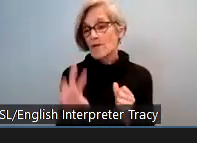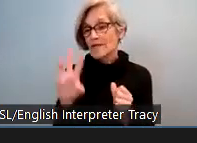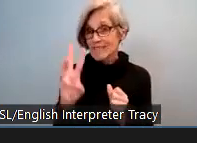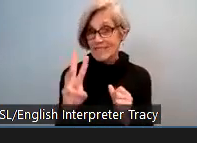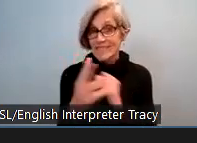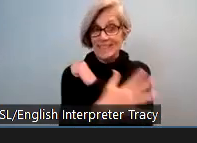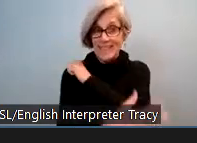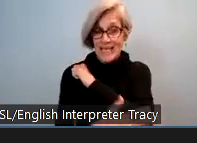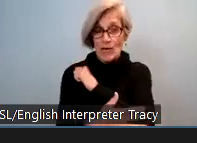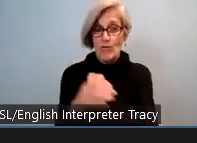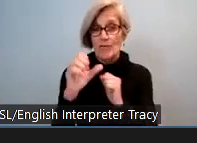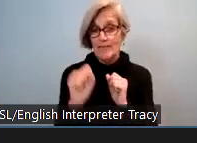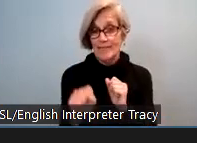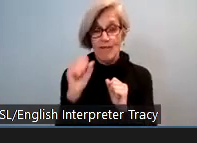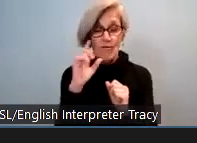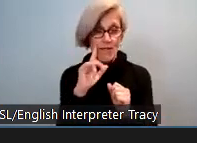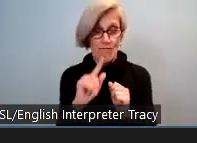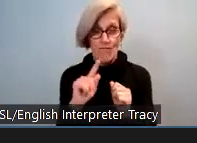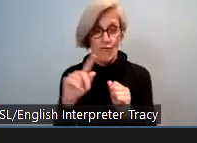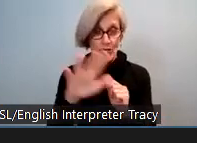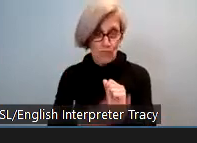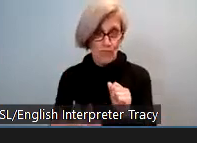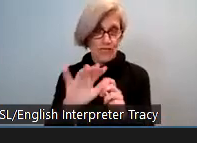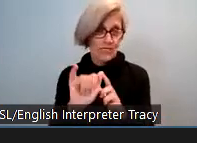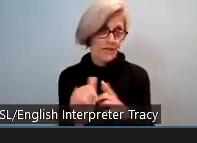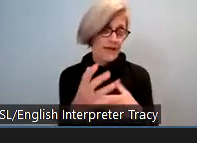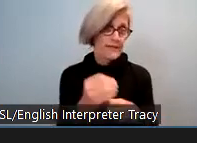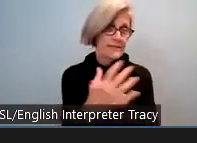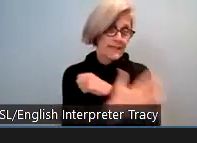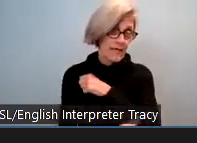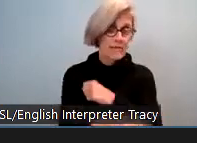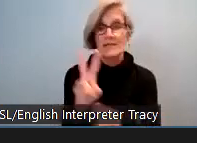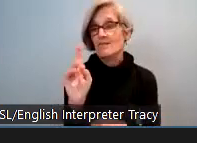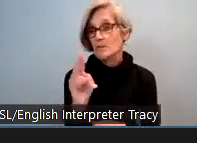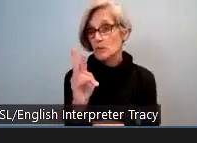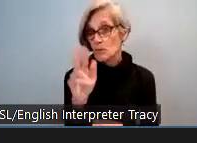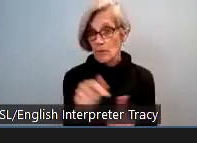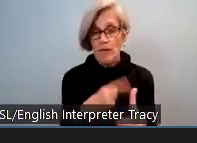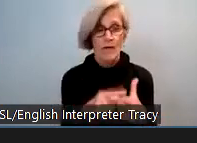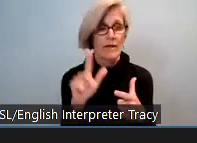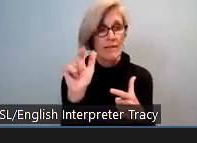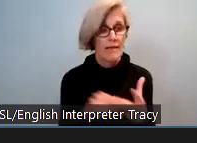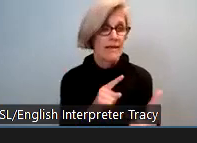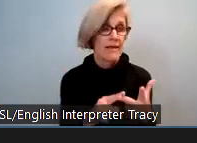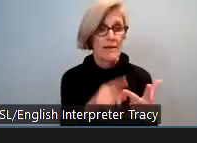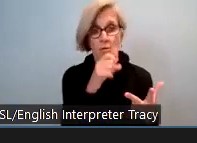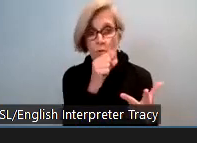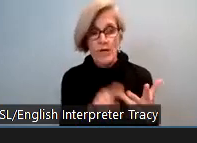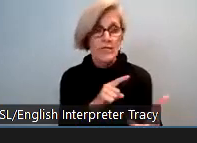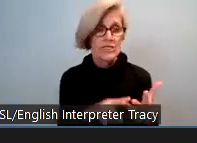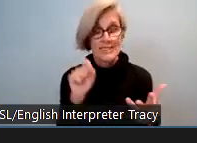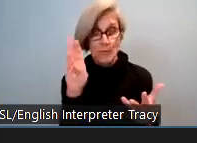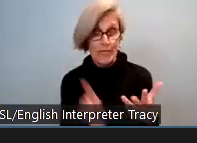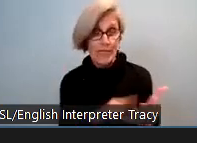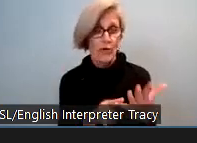California region, which encompasses the counties of Ventura, Los Angeles, Orange, San Bernardino, Riverside,